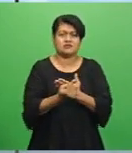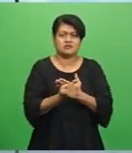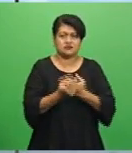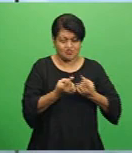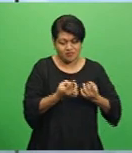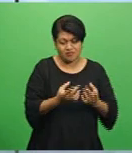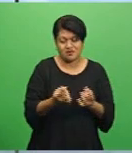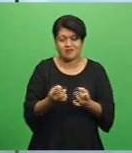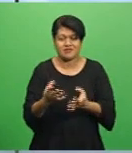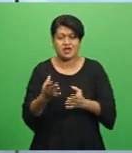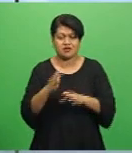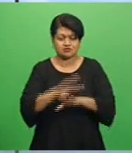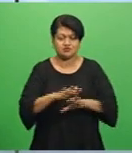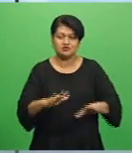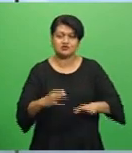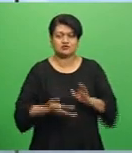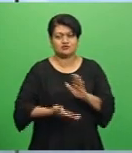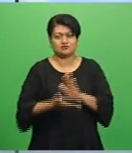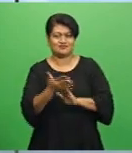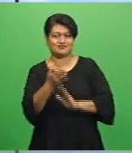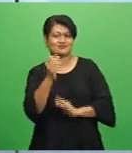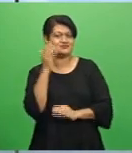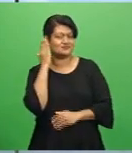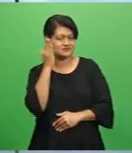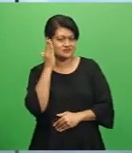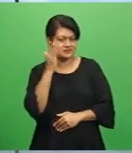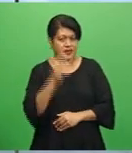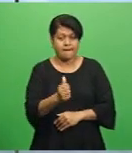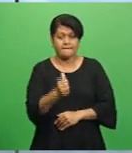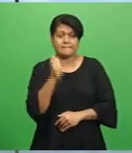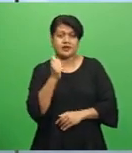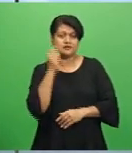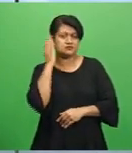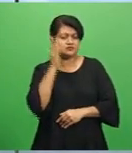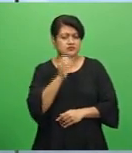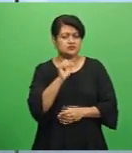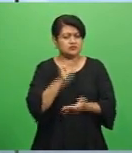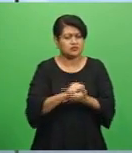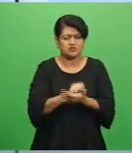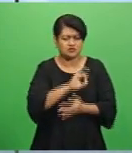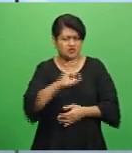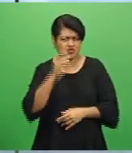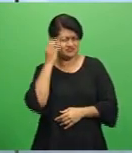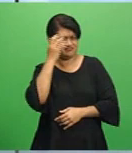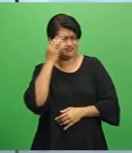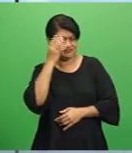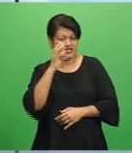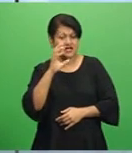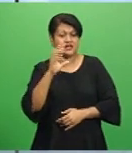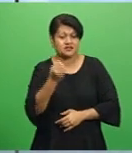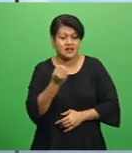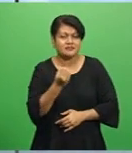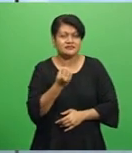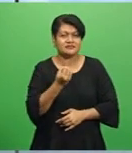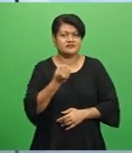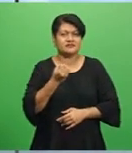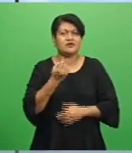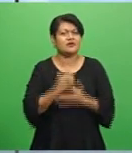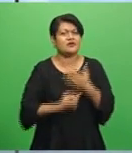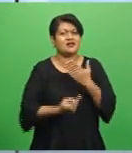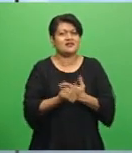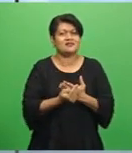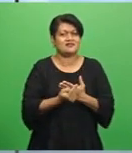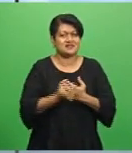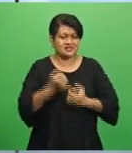for school. However, back-to-school shopping is not the only concern, as some chose to sell their produce today as